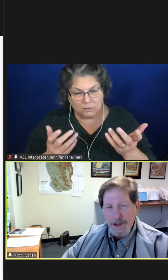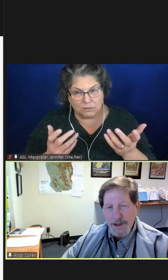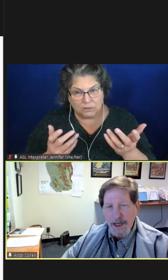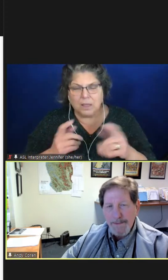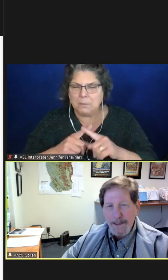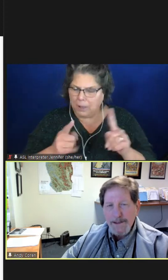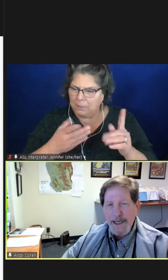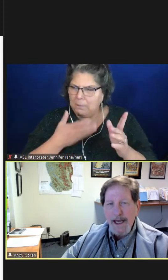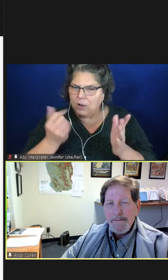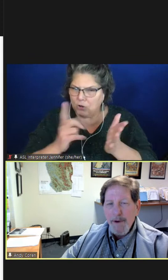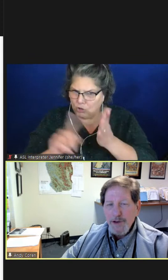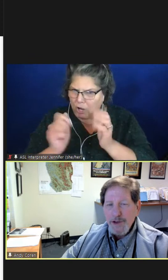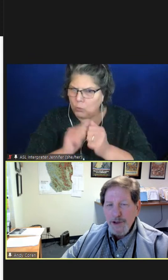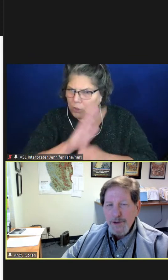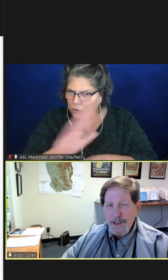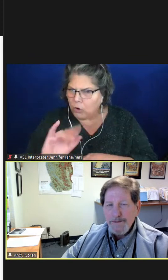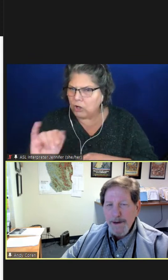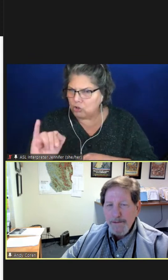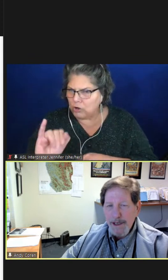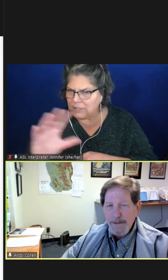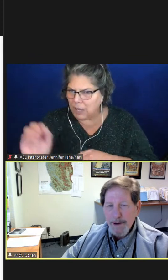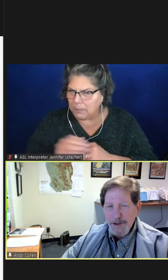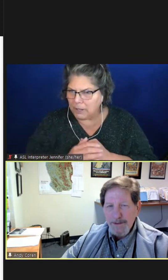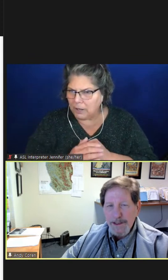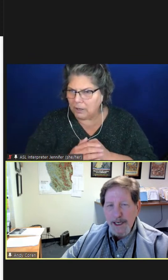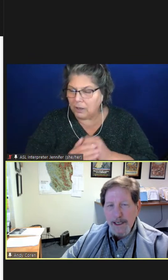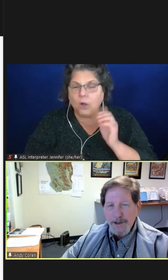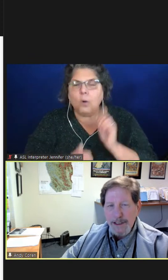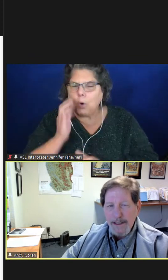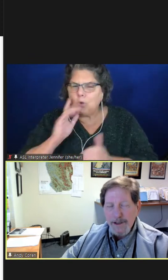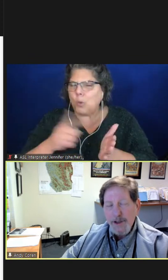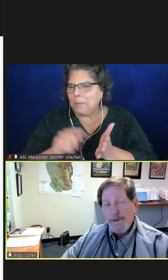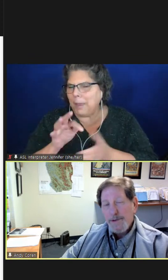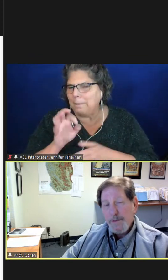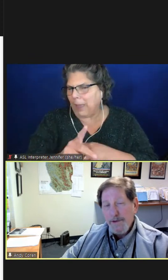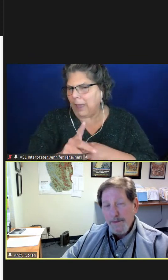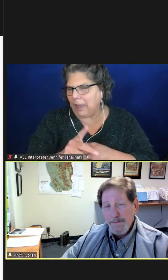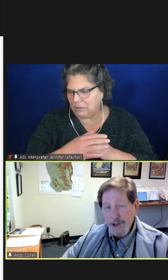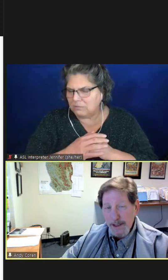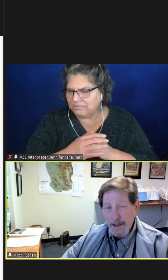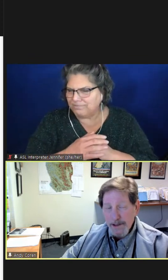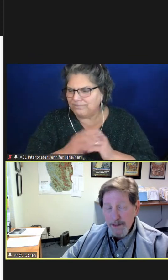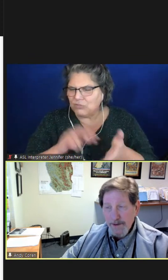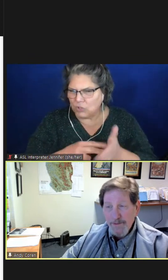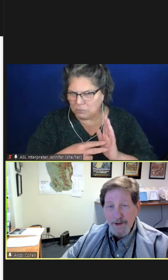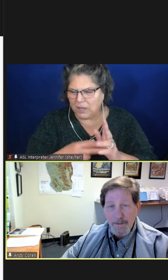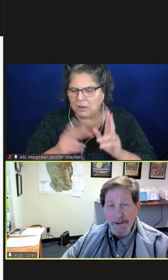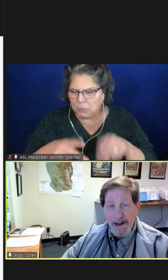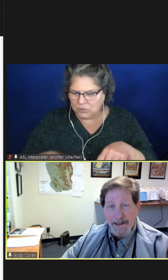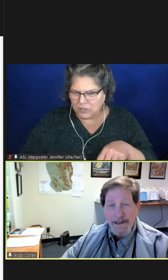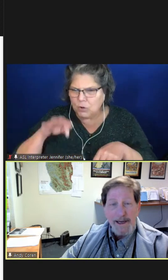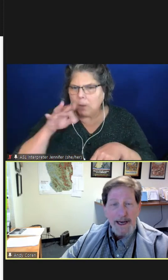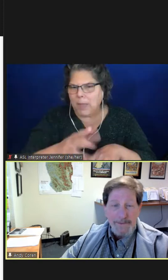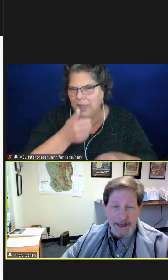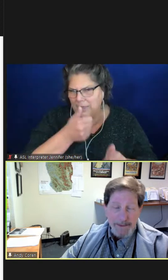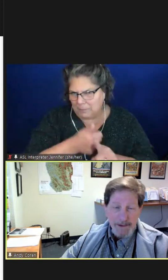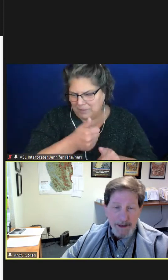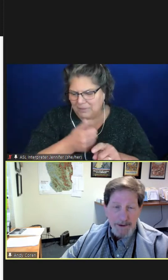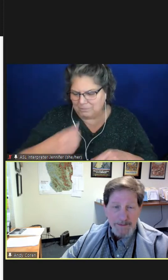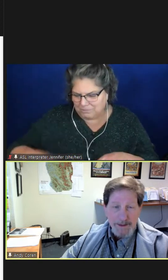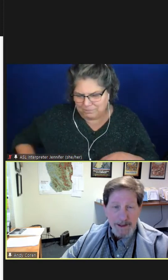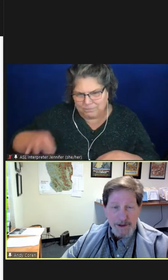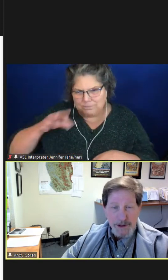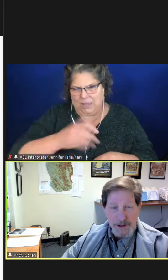with the insurance companies. Most are doing this by reimbursement, as I understand it. So a person will have to shell out the money from their own pocket and then